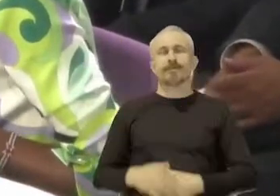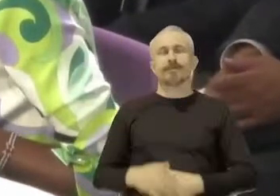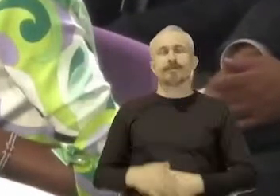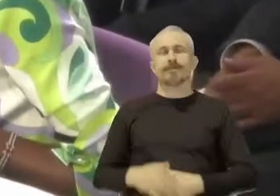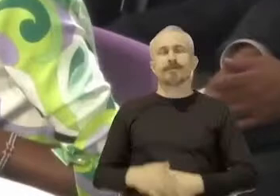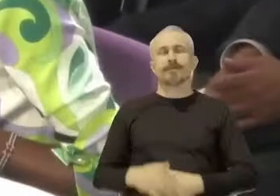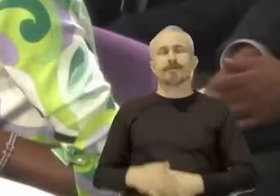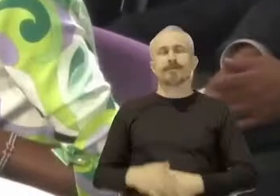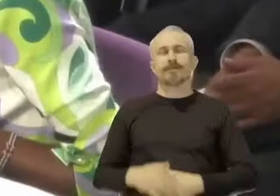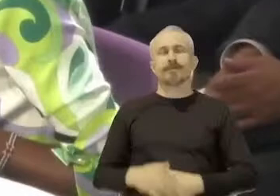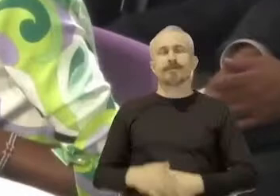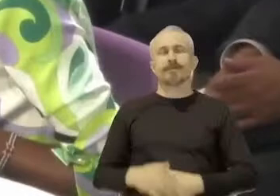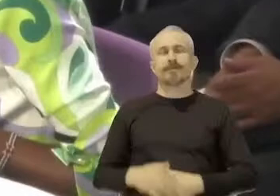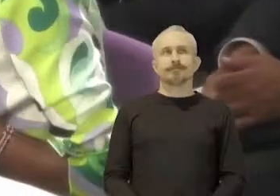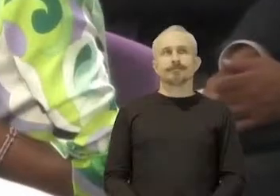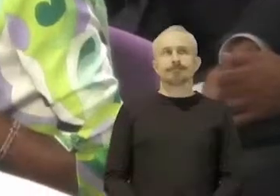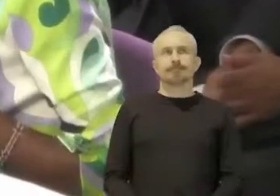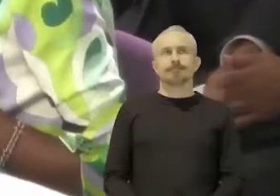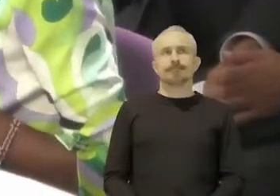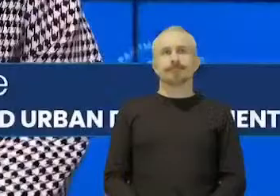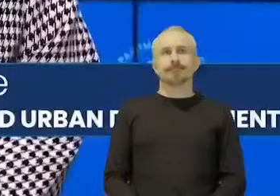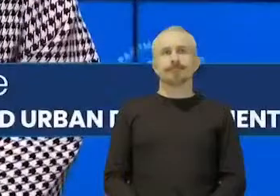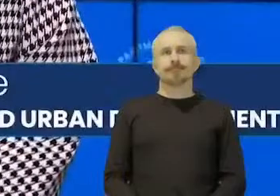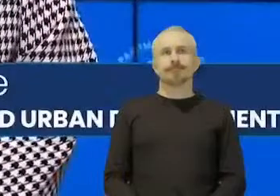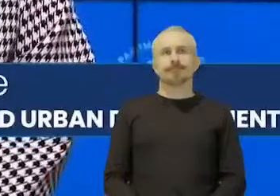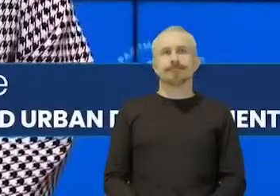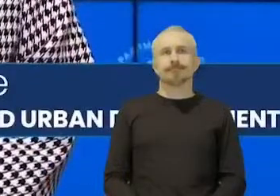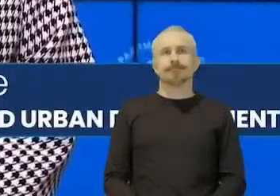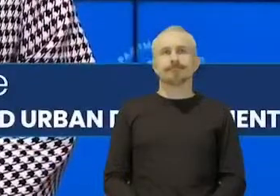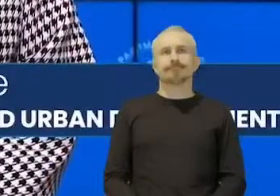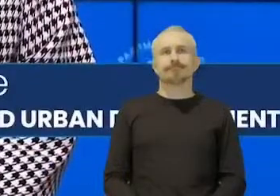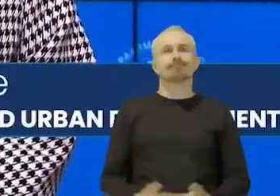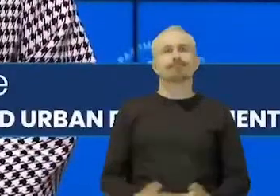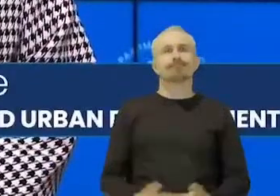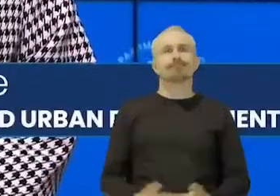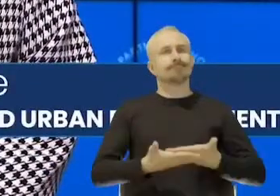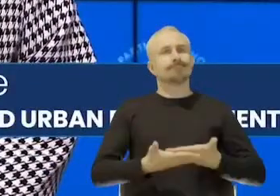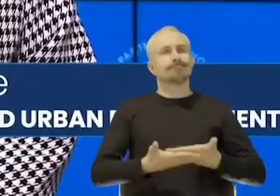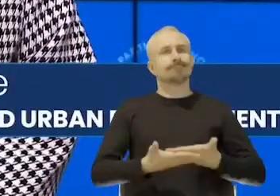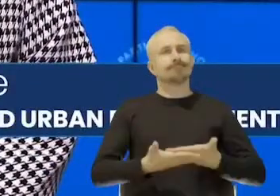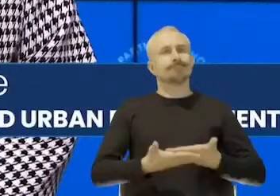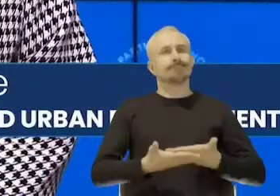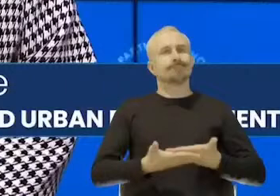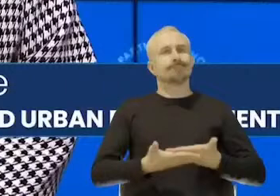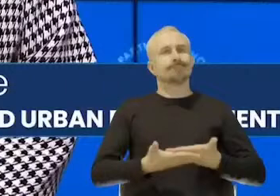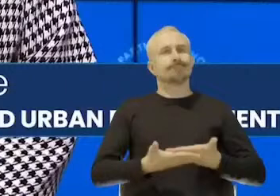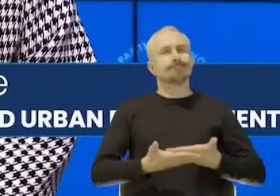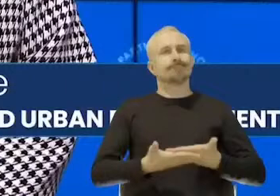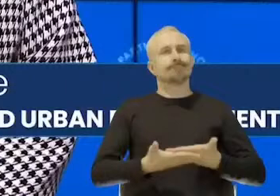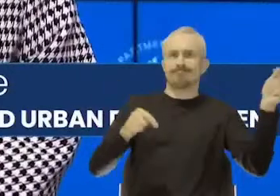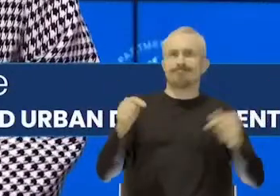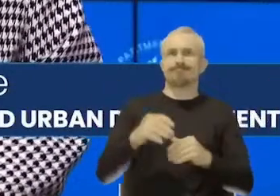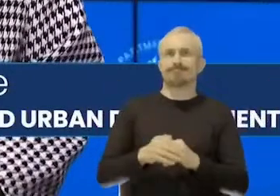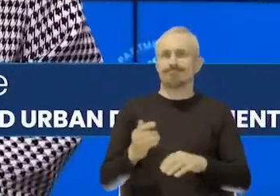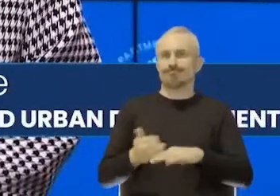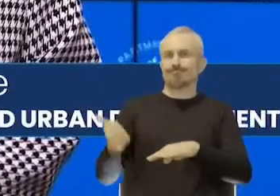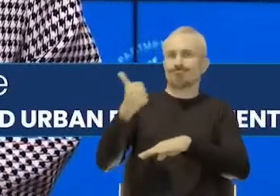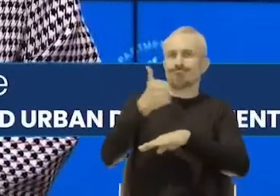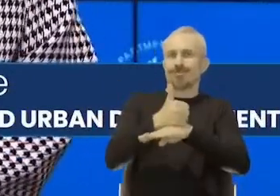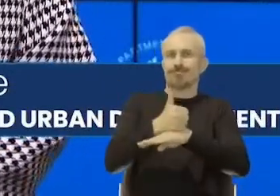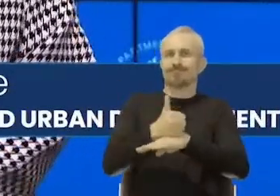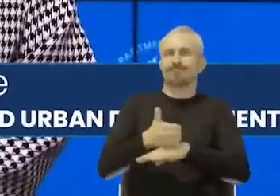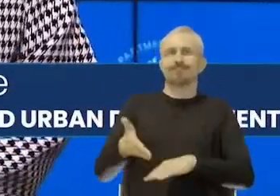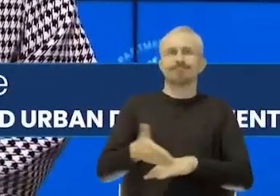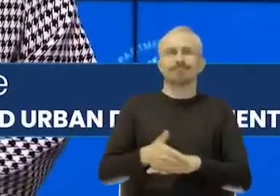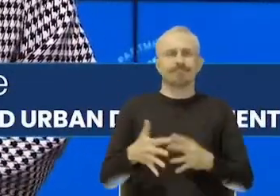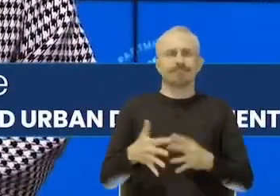Distinguished delegates and representatives, as the head of the U.S. delegation and on behalf of President Joe Biden, I'm honored